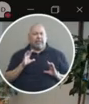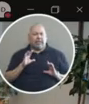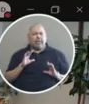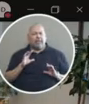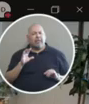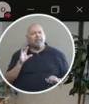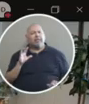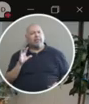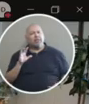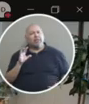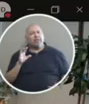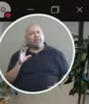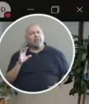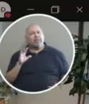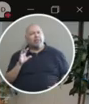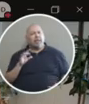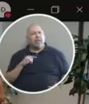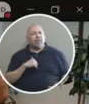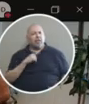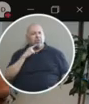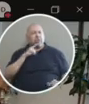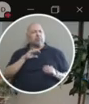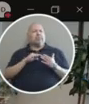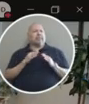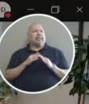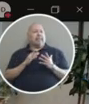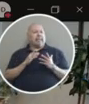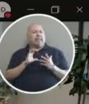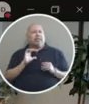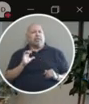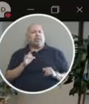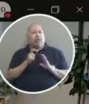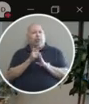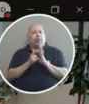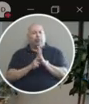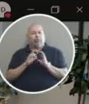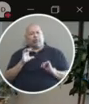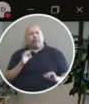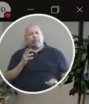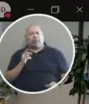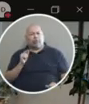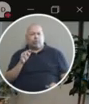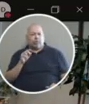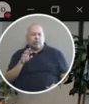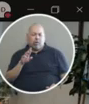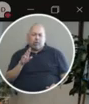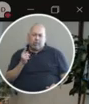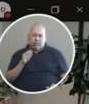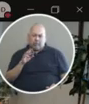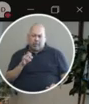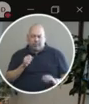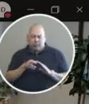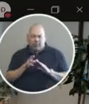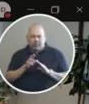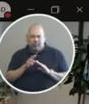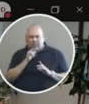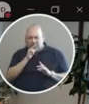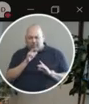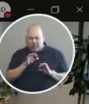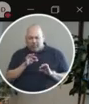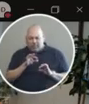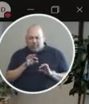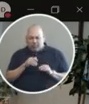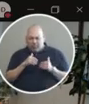Mrs. Neiman. I understand the city charter has to be reviewed by city charter. Would we be in violation of our city charter if we do not move forward with